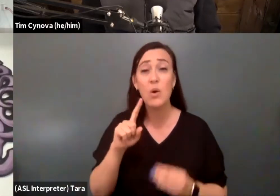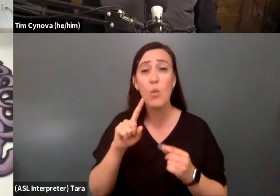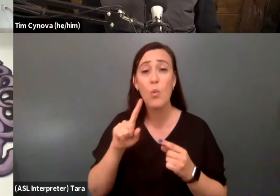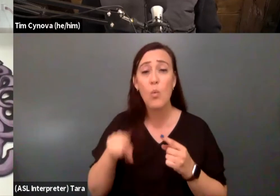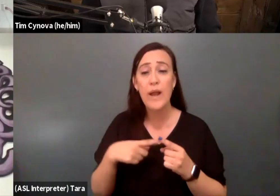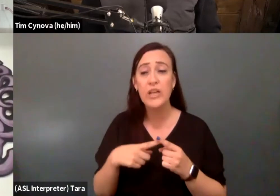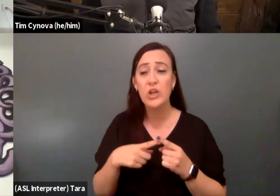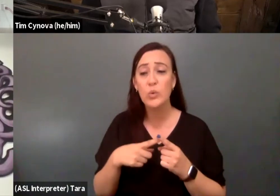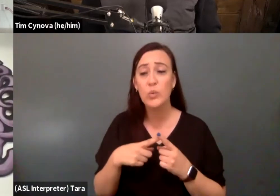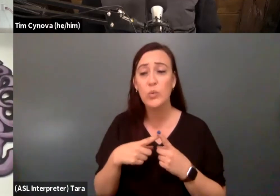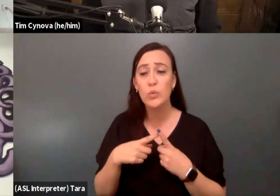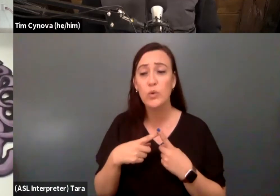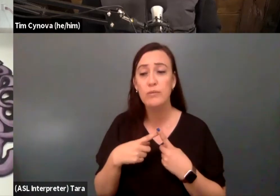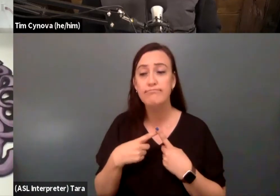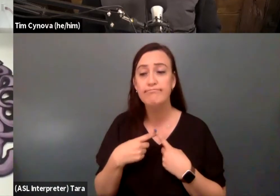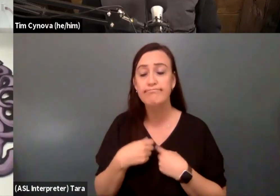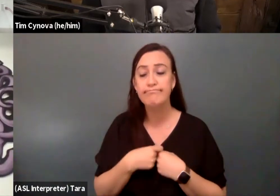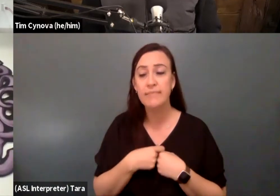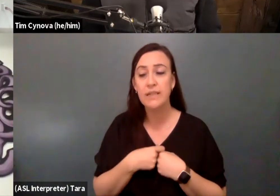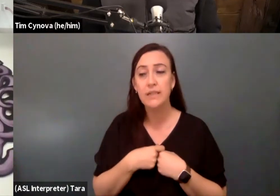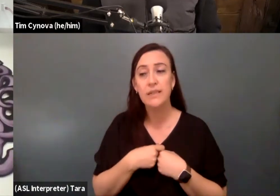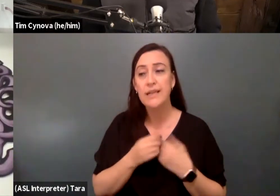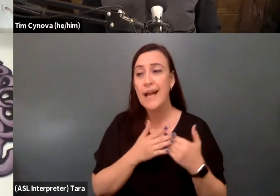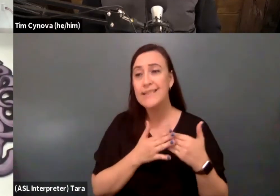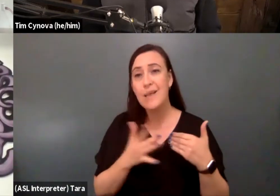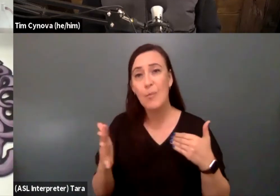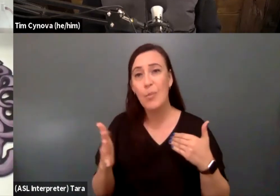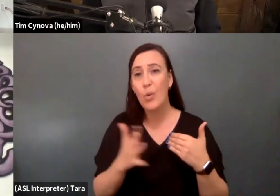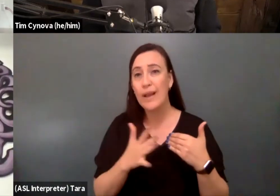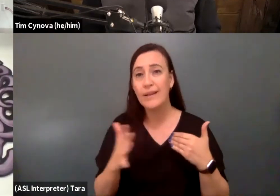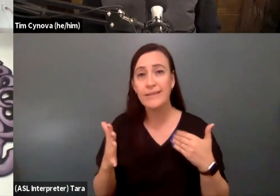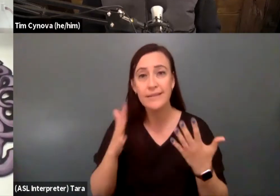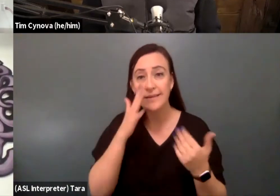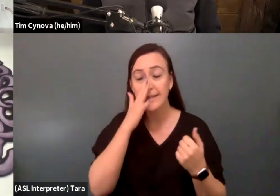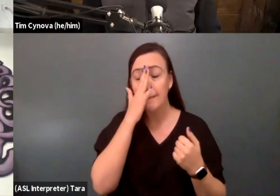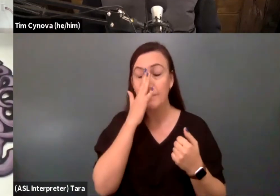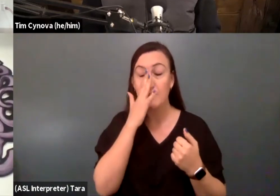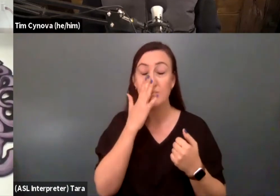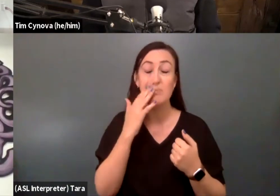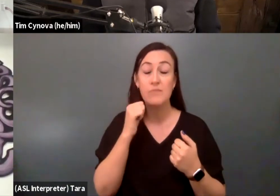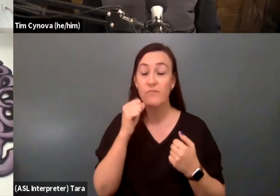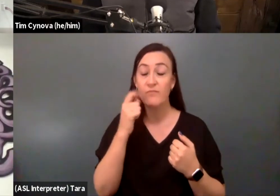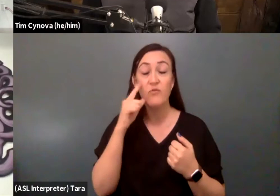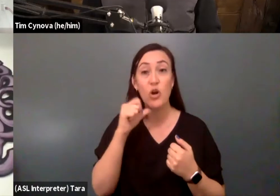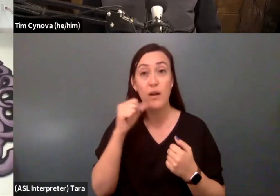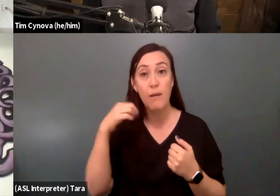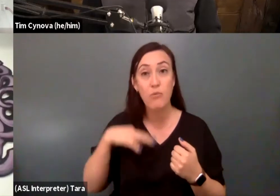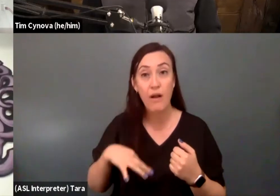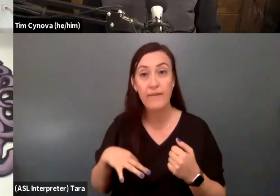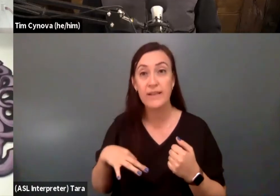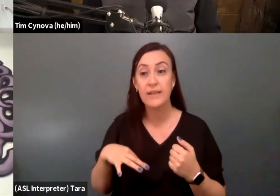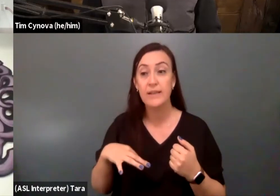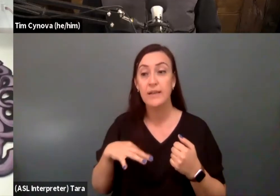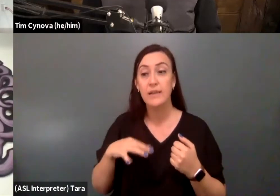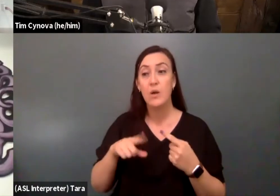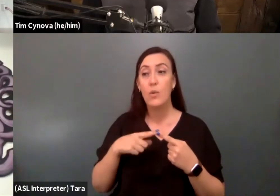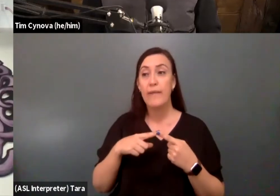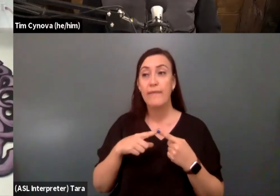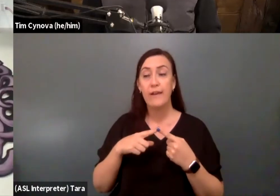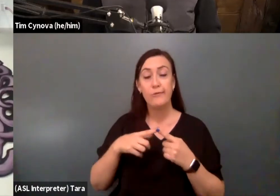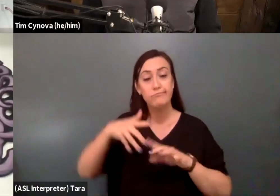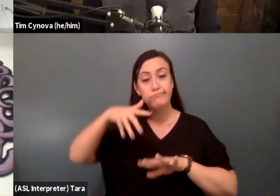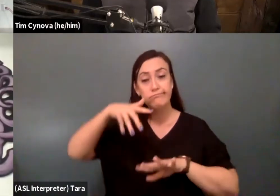you know, if at a certain point in a nonprofit's life, and when they have firmly in